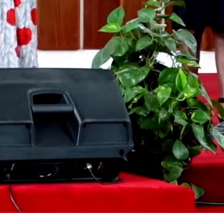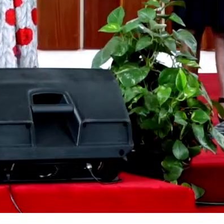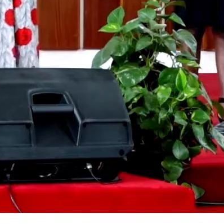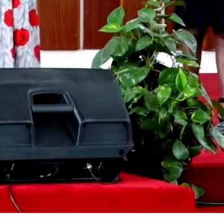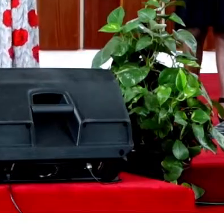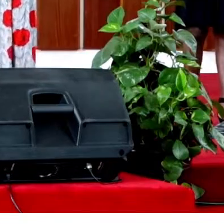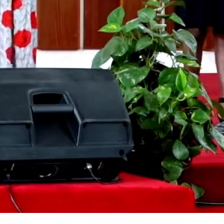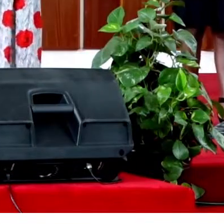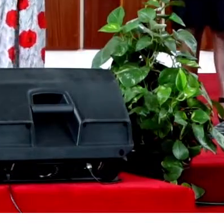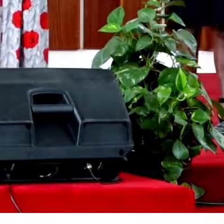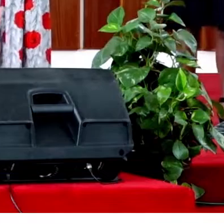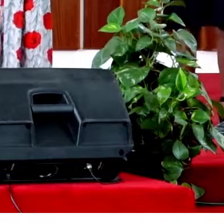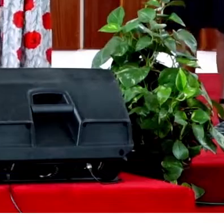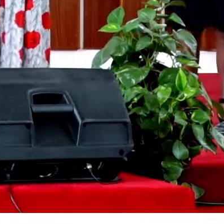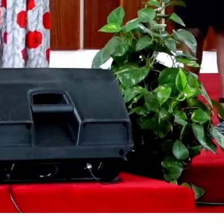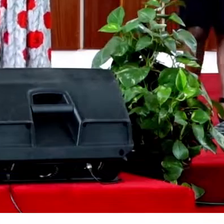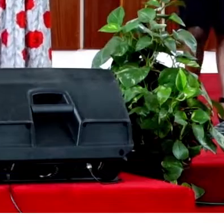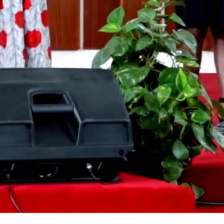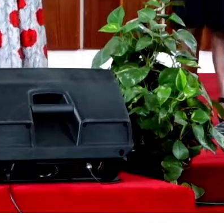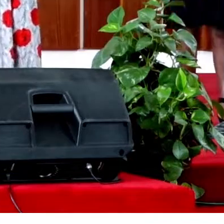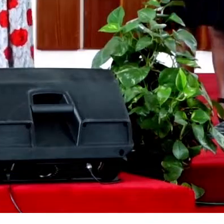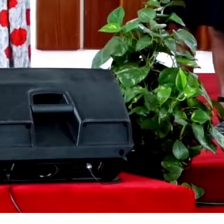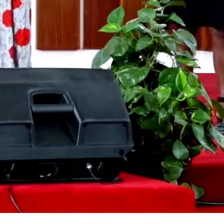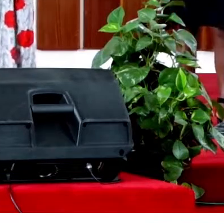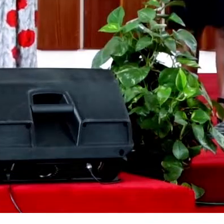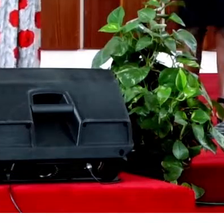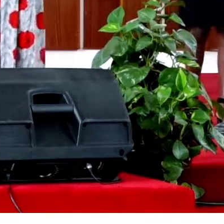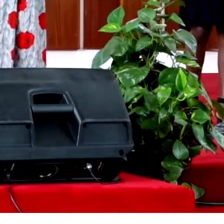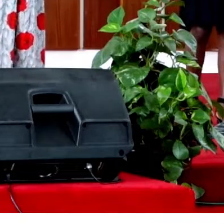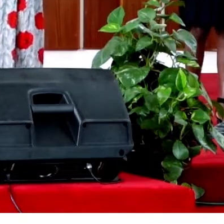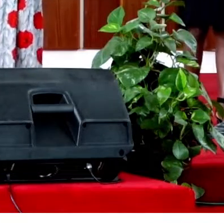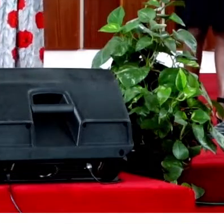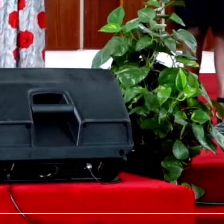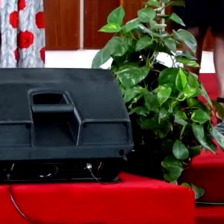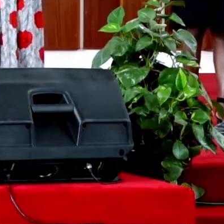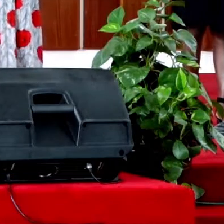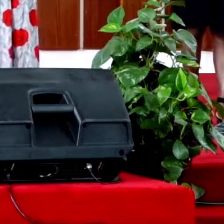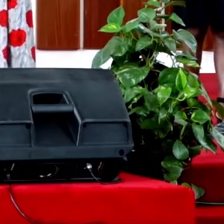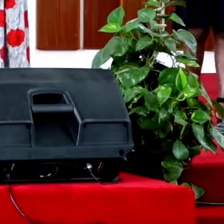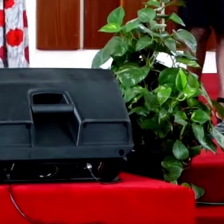Wakufana.